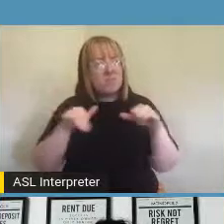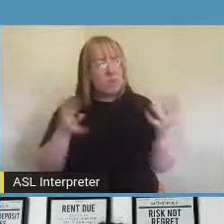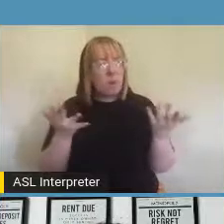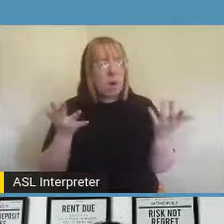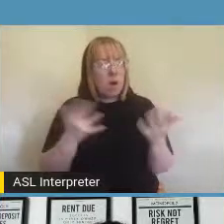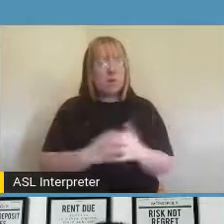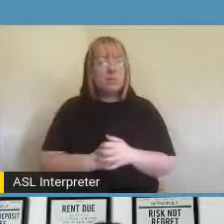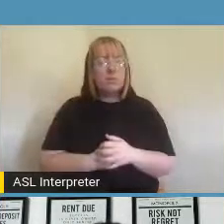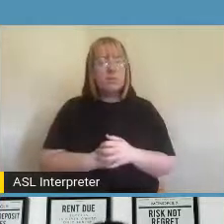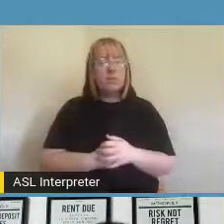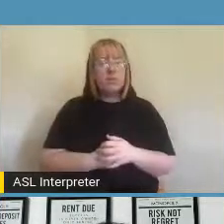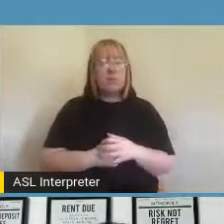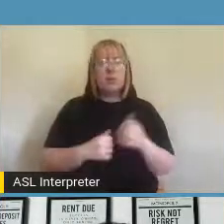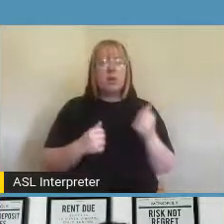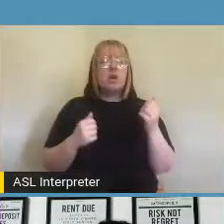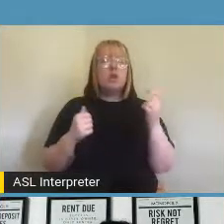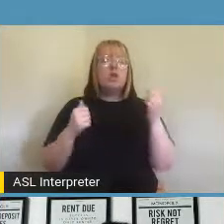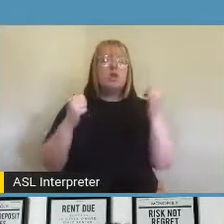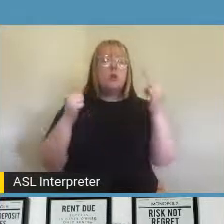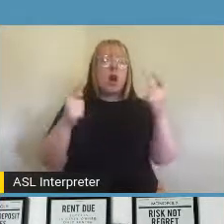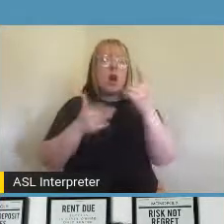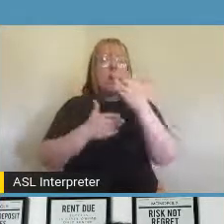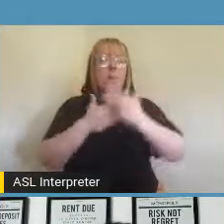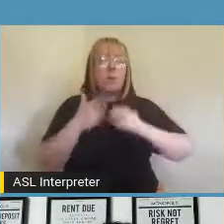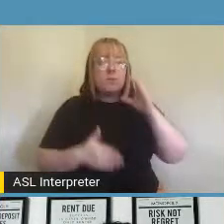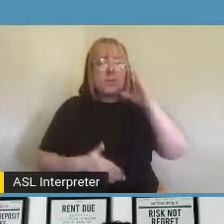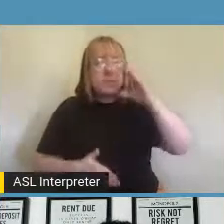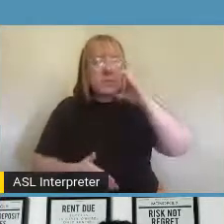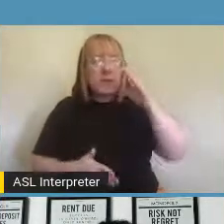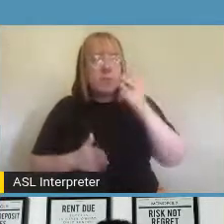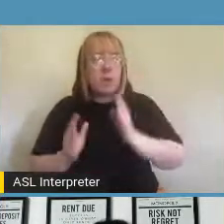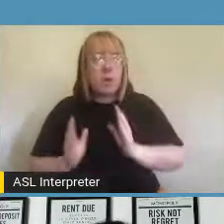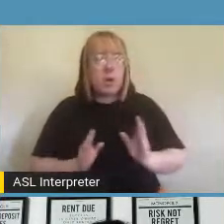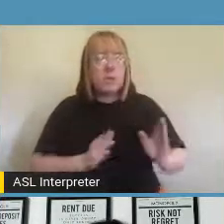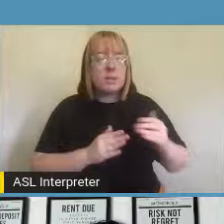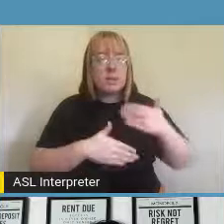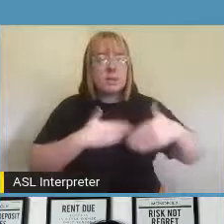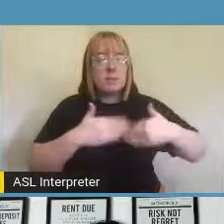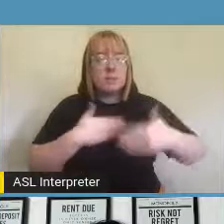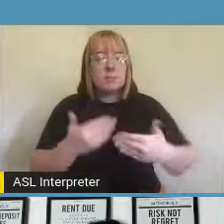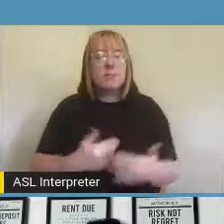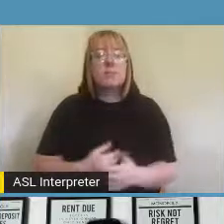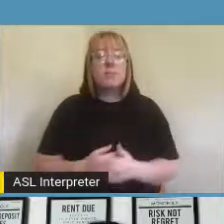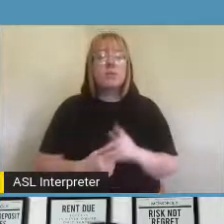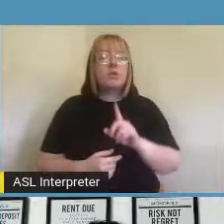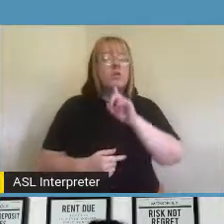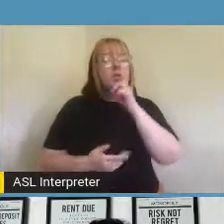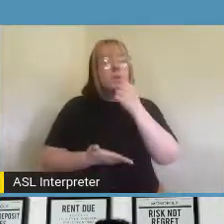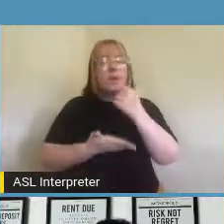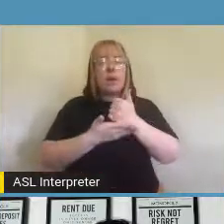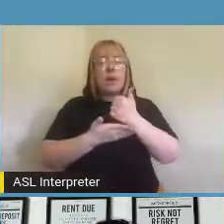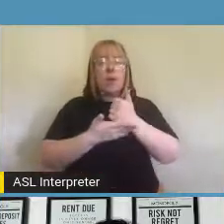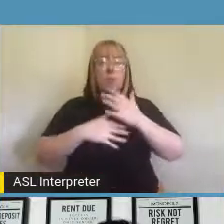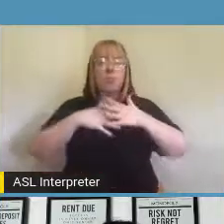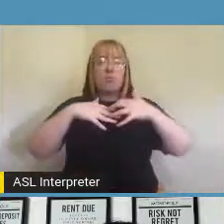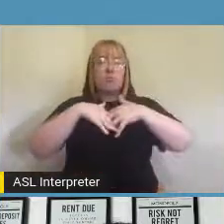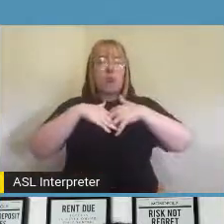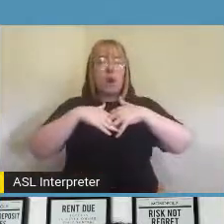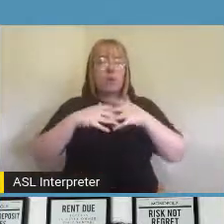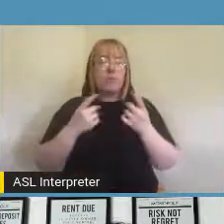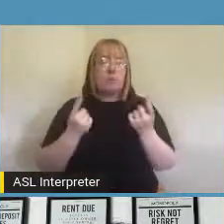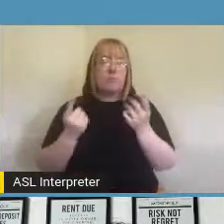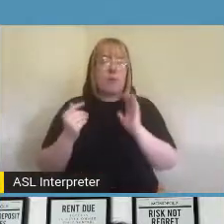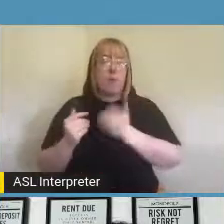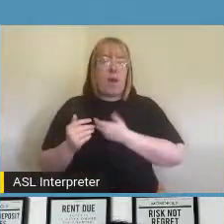Again, this is all part of the discovery process that is really going to help ground our plan. So a lot of what you're seeing here is, number